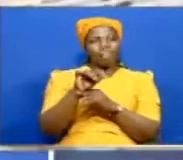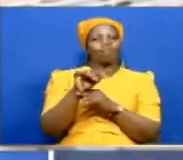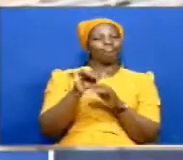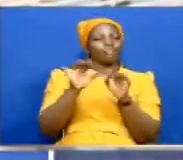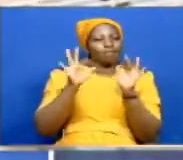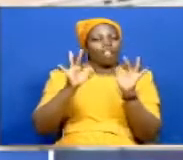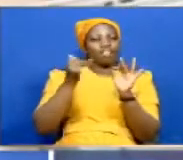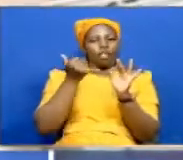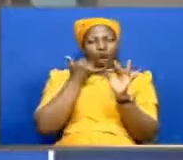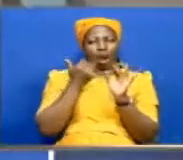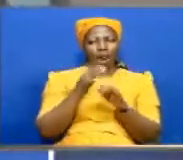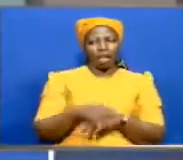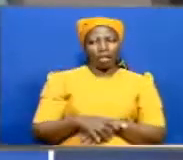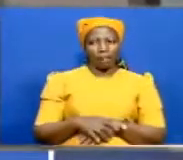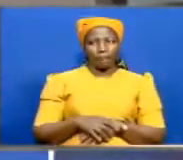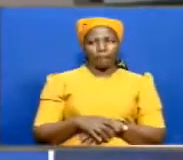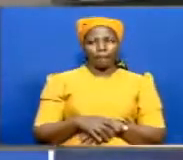smartphone.